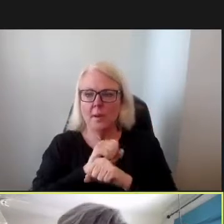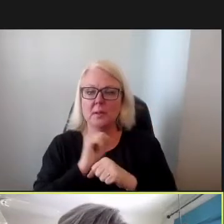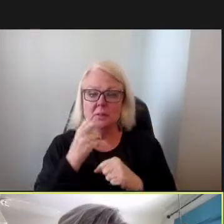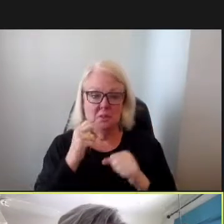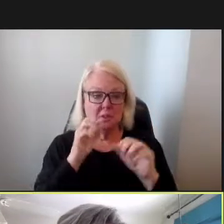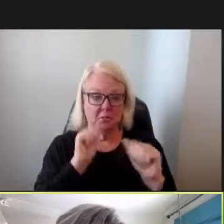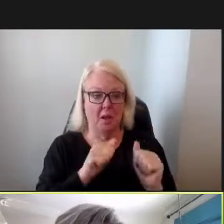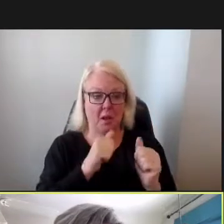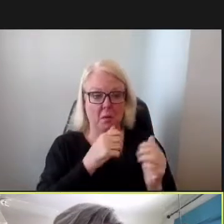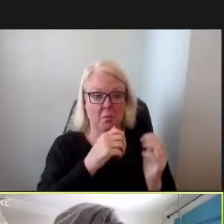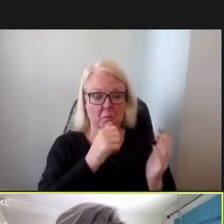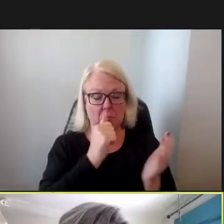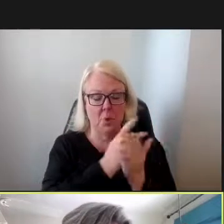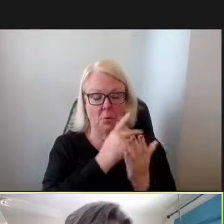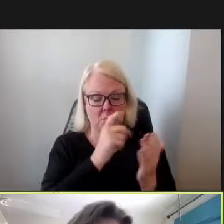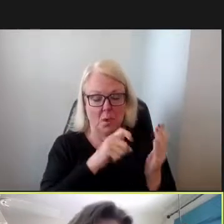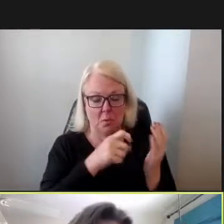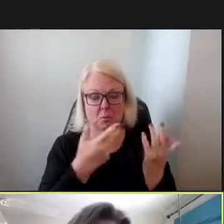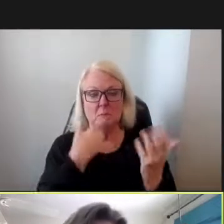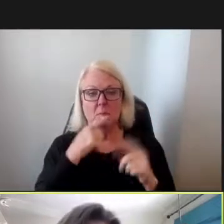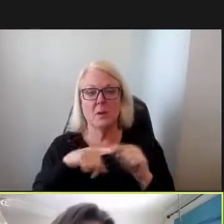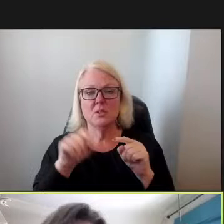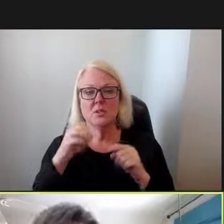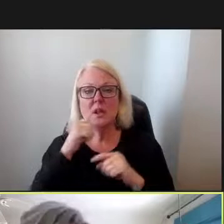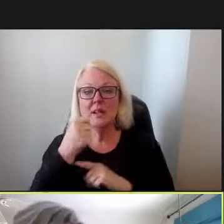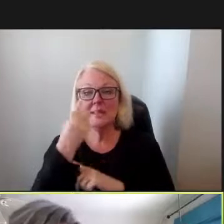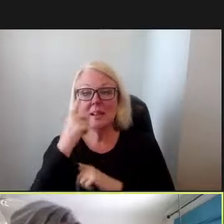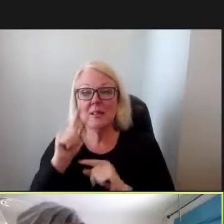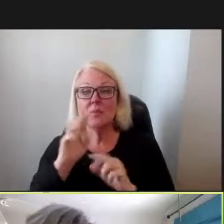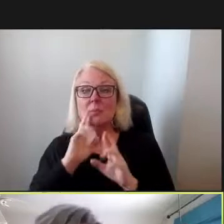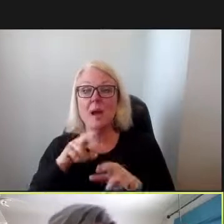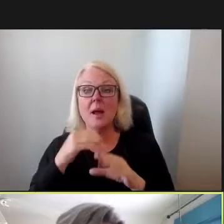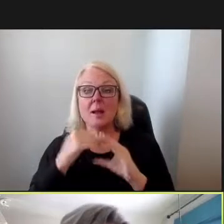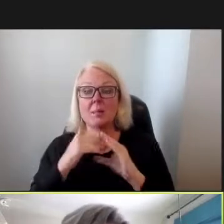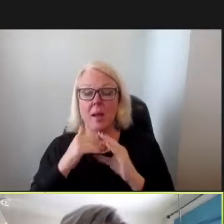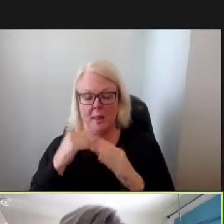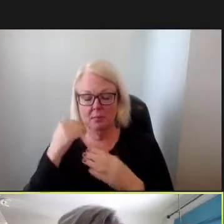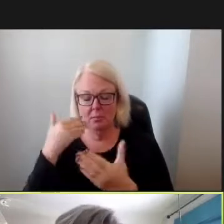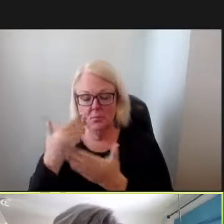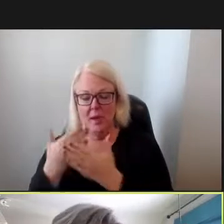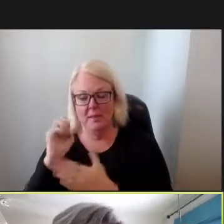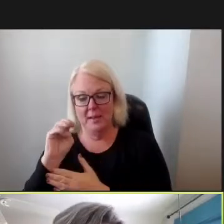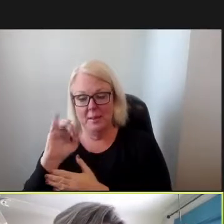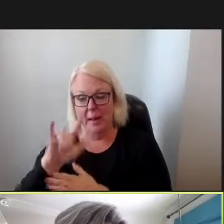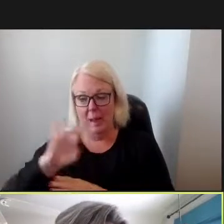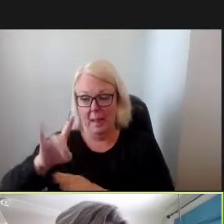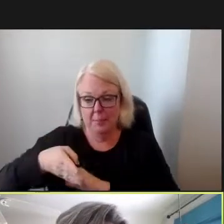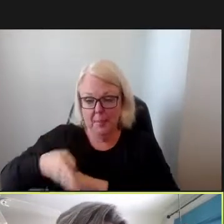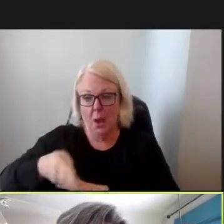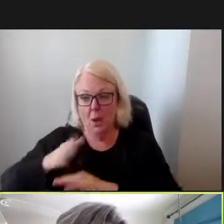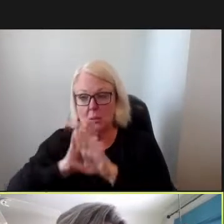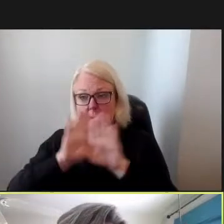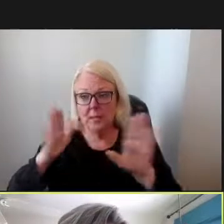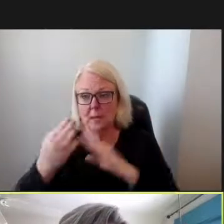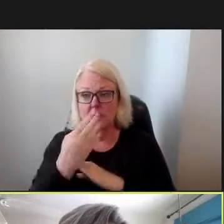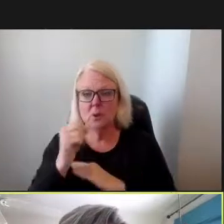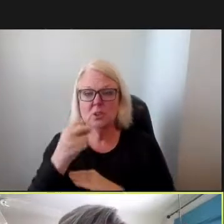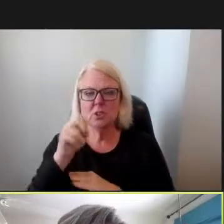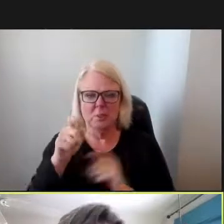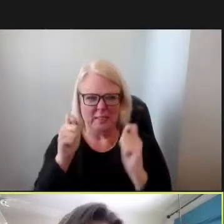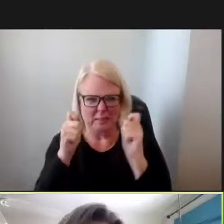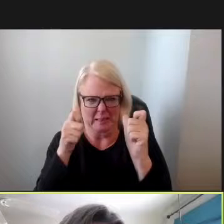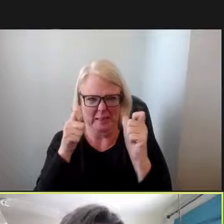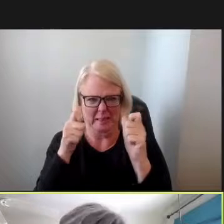eligible, but she didn't understand that when the response email hit her inbox at 8 a.m. on Sunday morning, she should